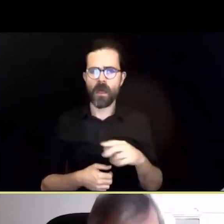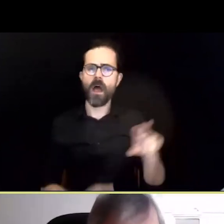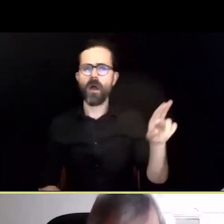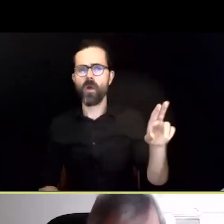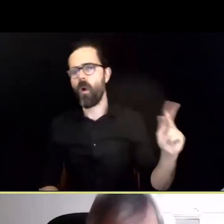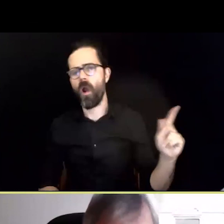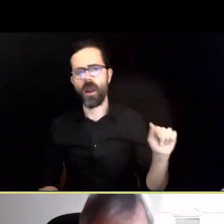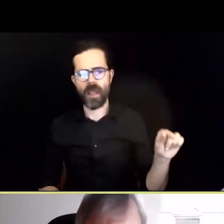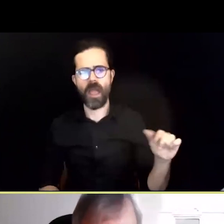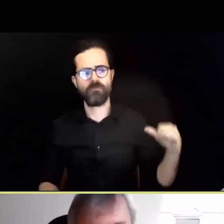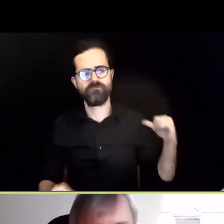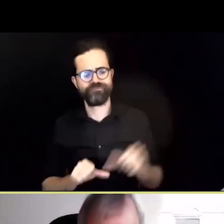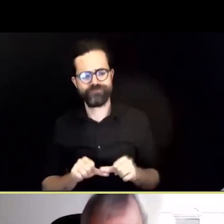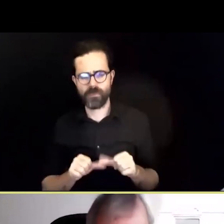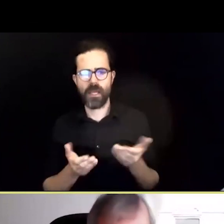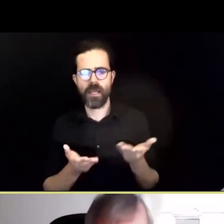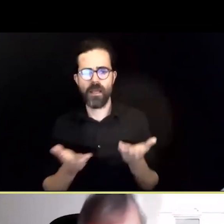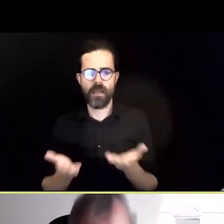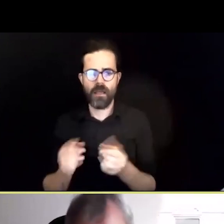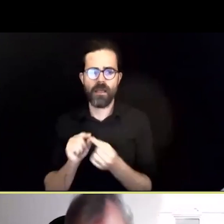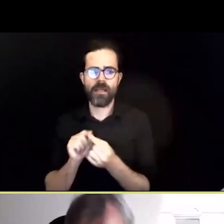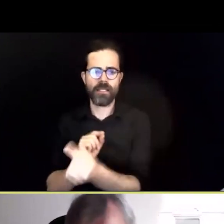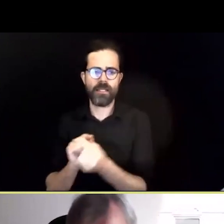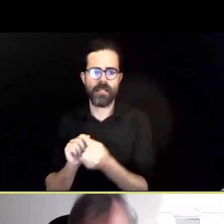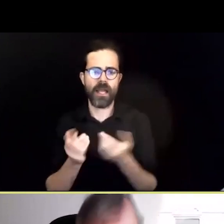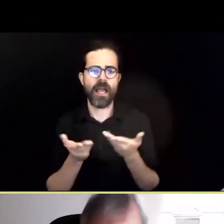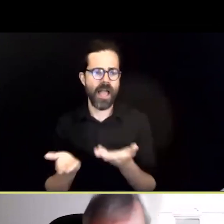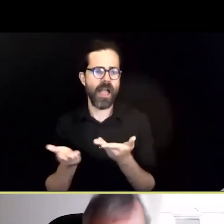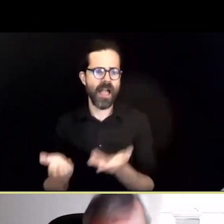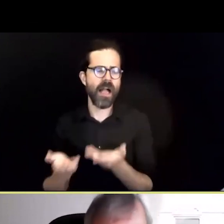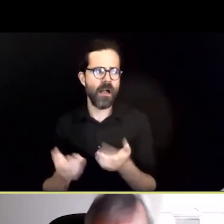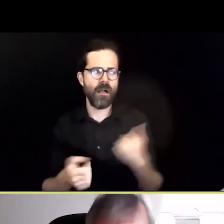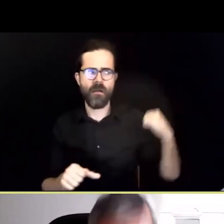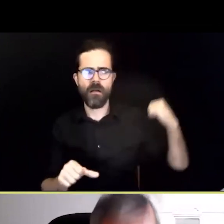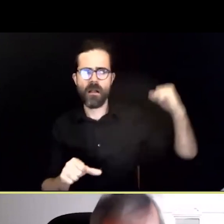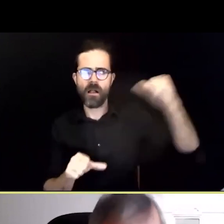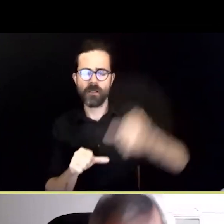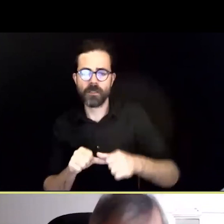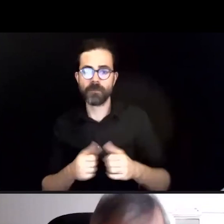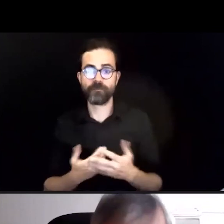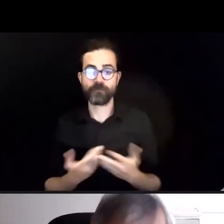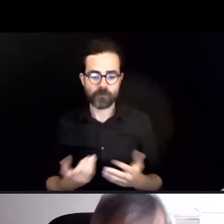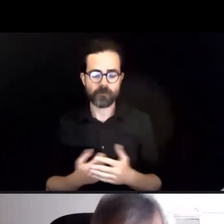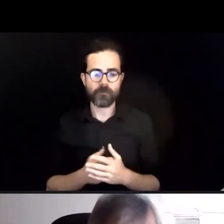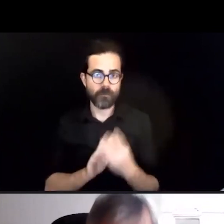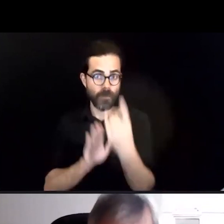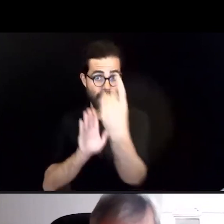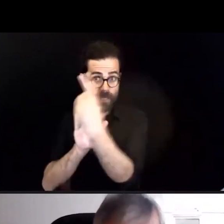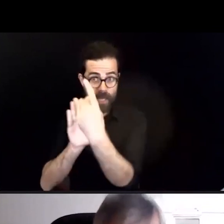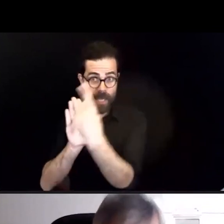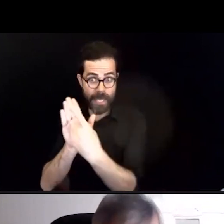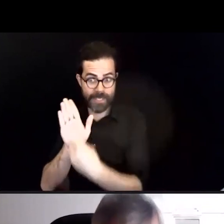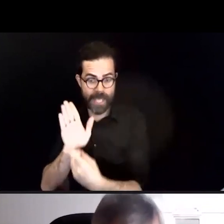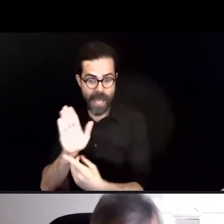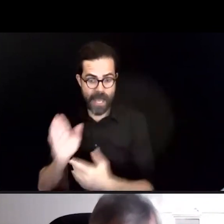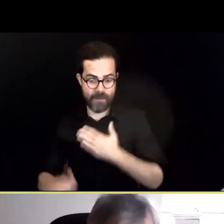remote care. So health, so basically your data is going to a third source. The thing